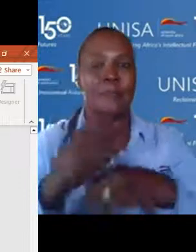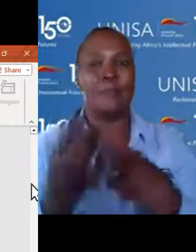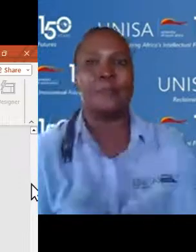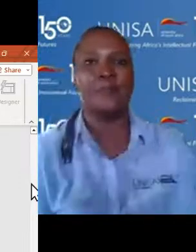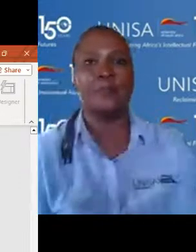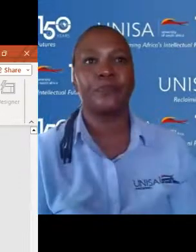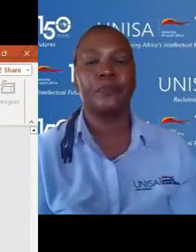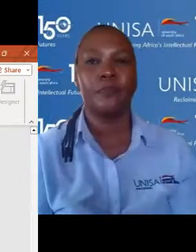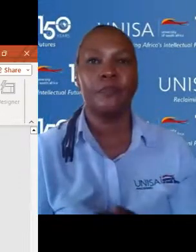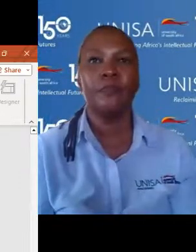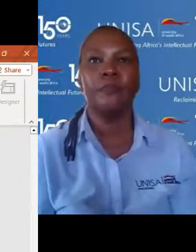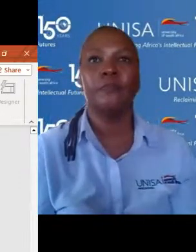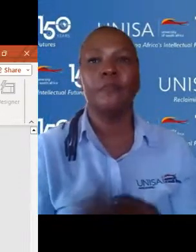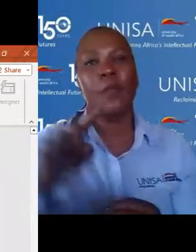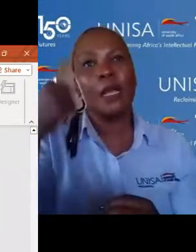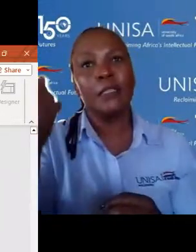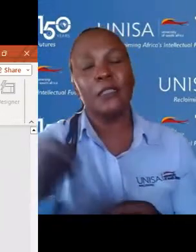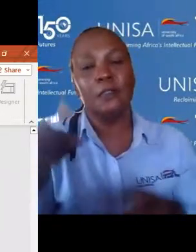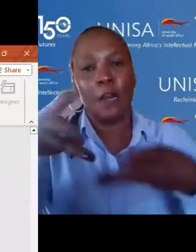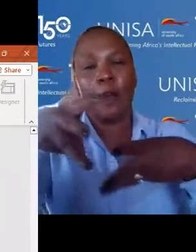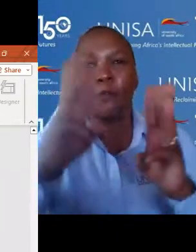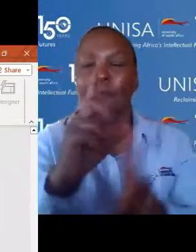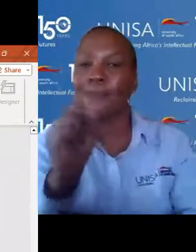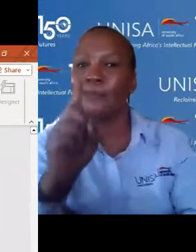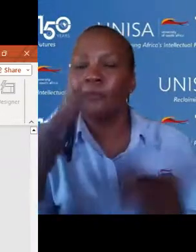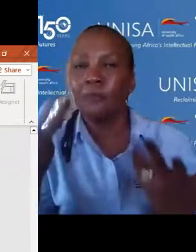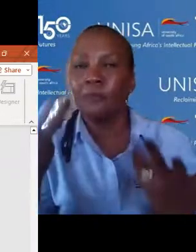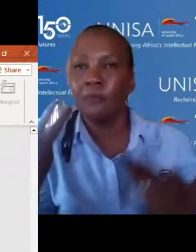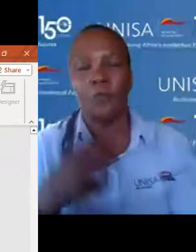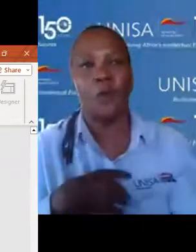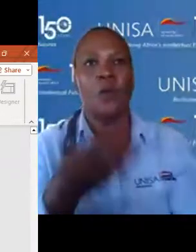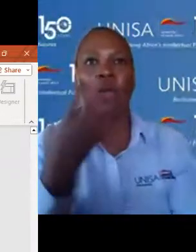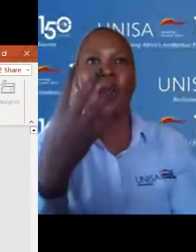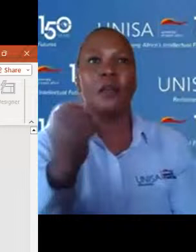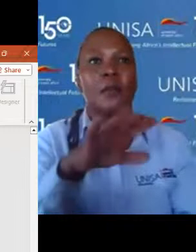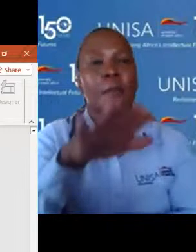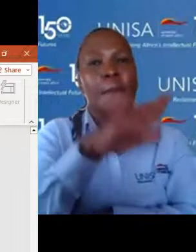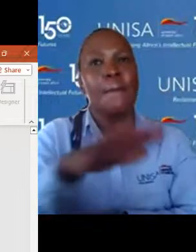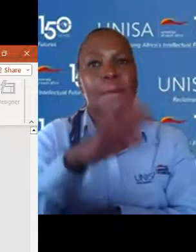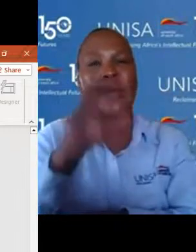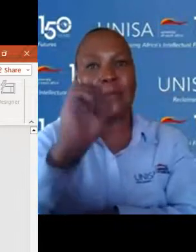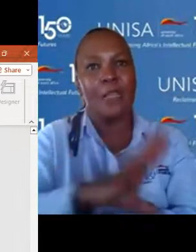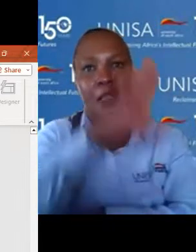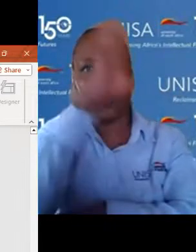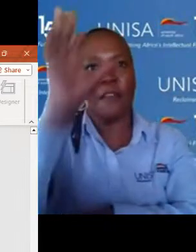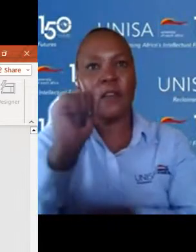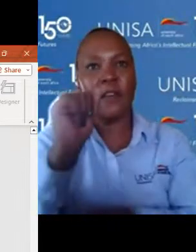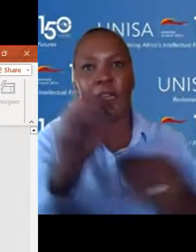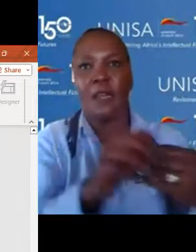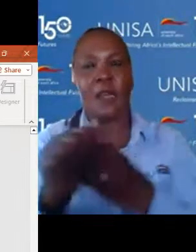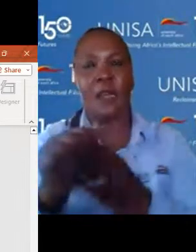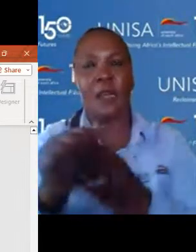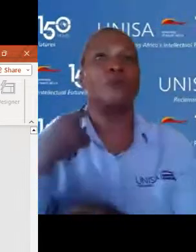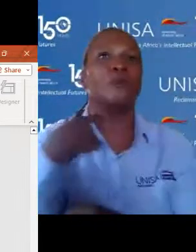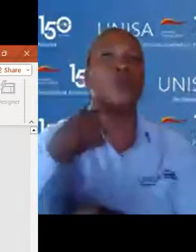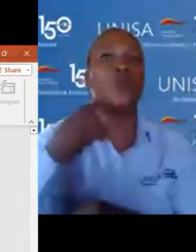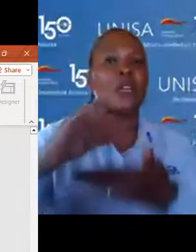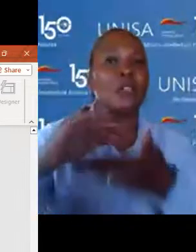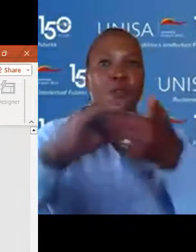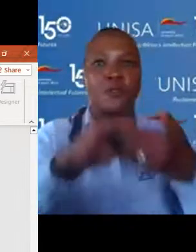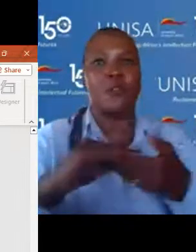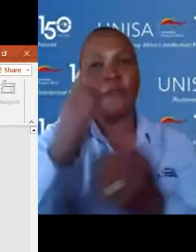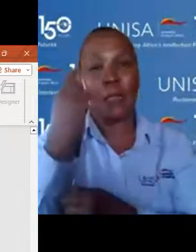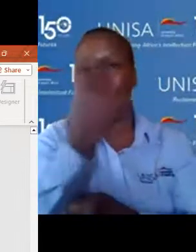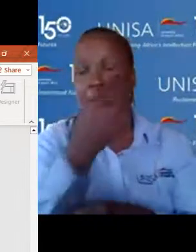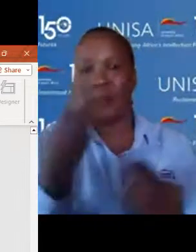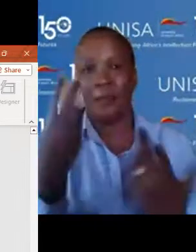What are other alternatives? We've got a place called the South African Guide Dog Association for the Blind. They handle that